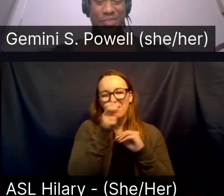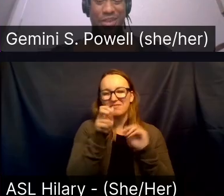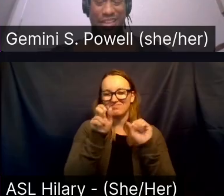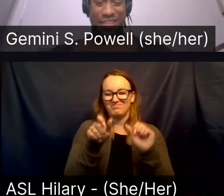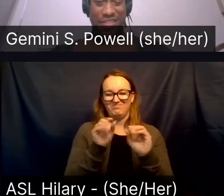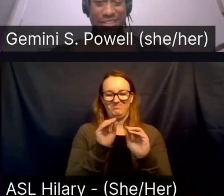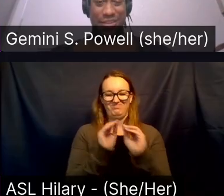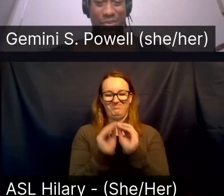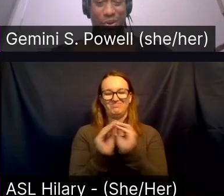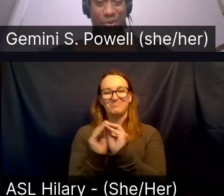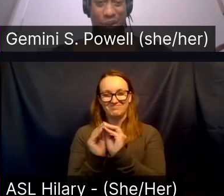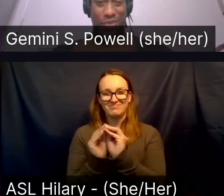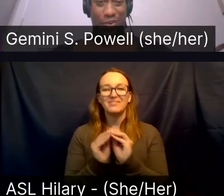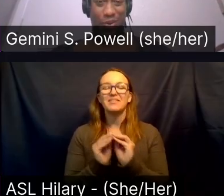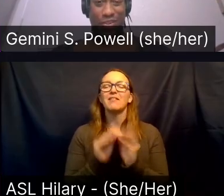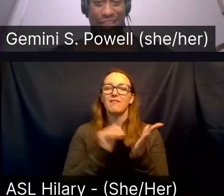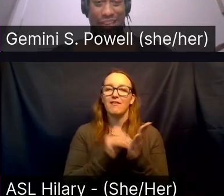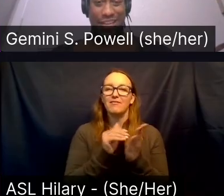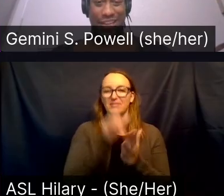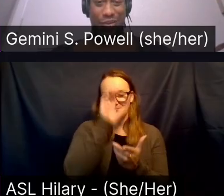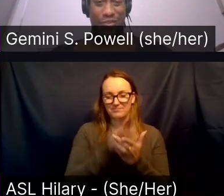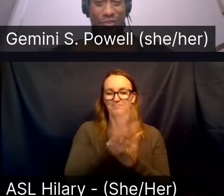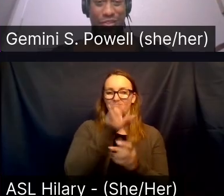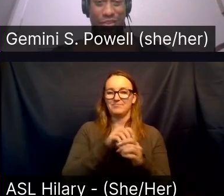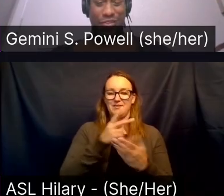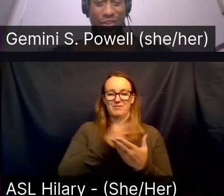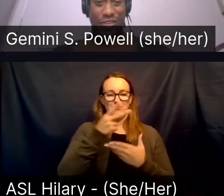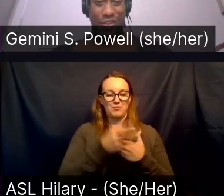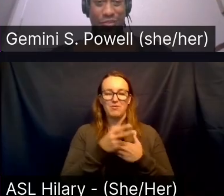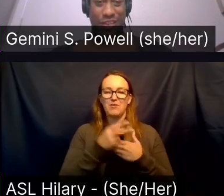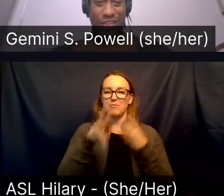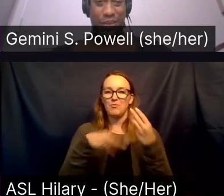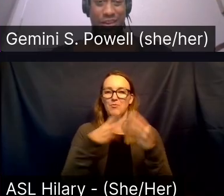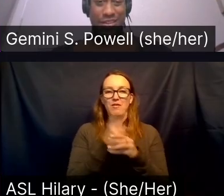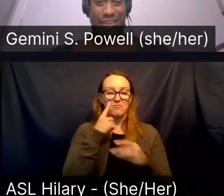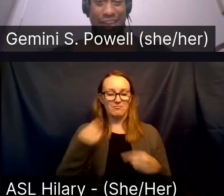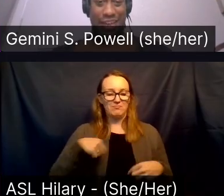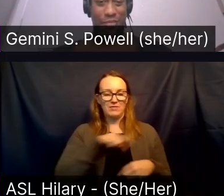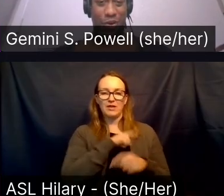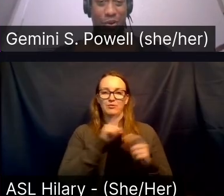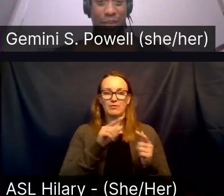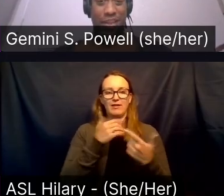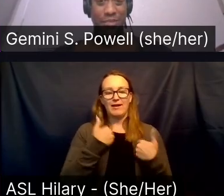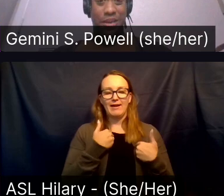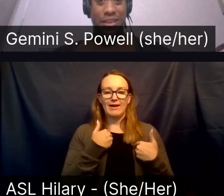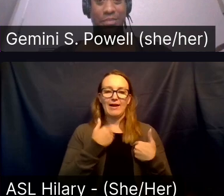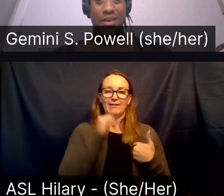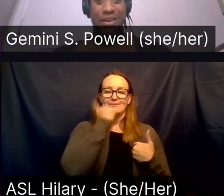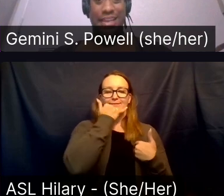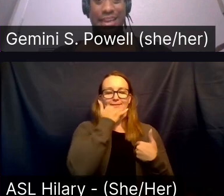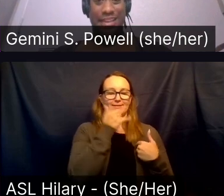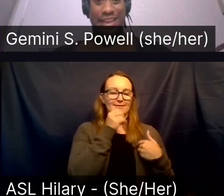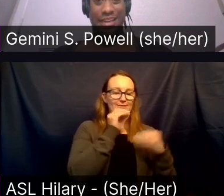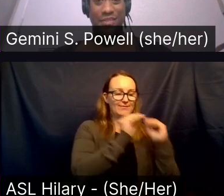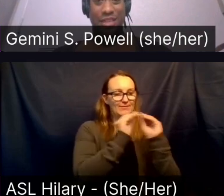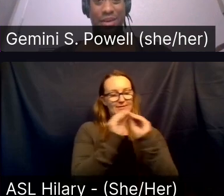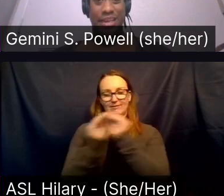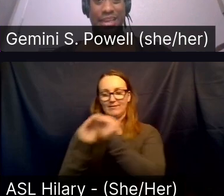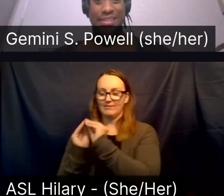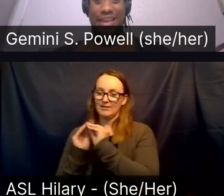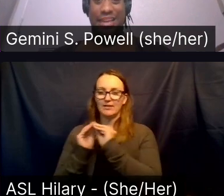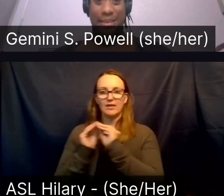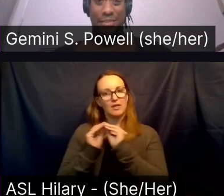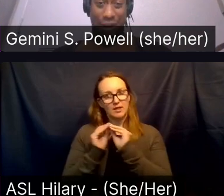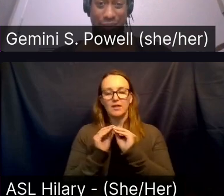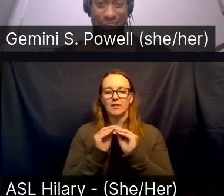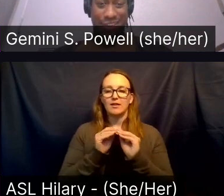It's often believed in the programming world that, for those of us who fix bugs, the act of programming is putting the bugs in and the act of